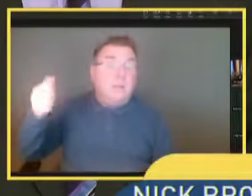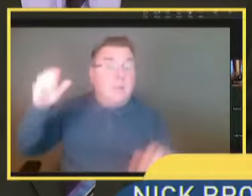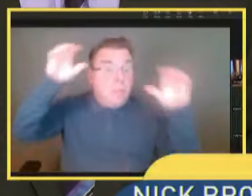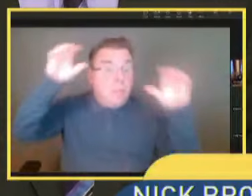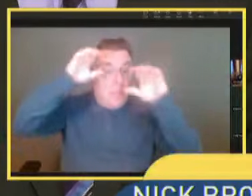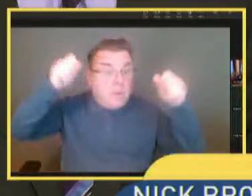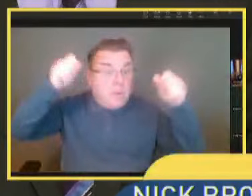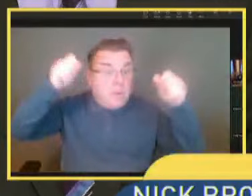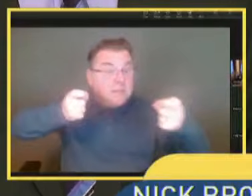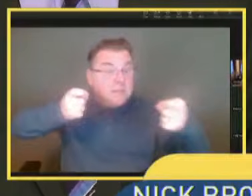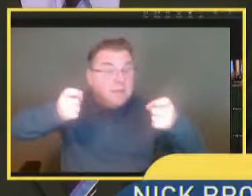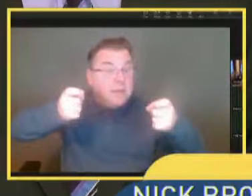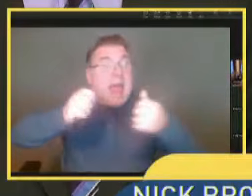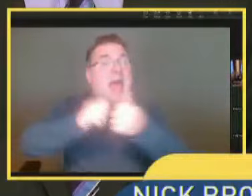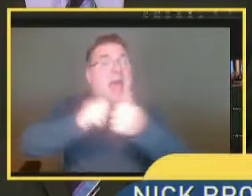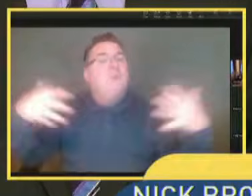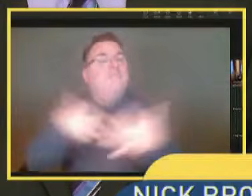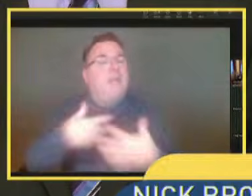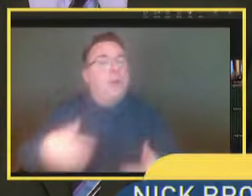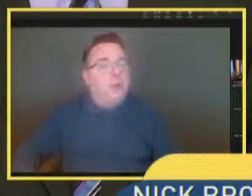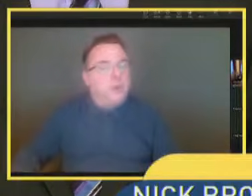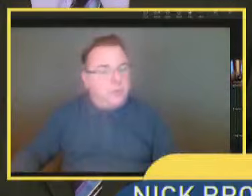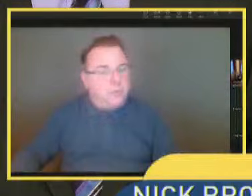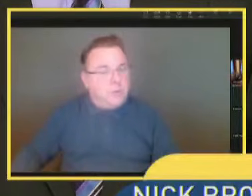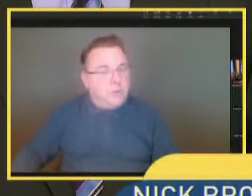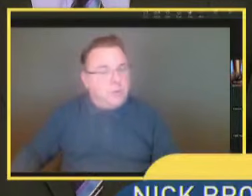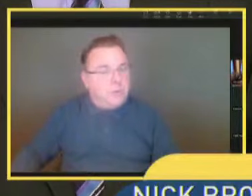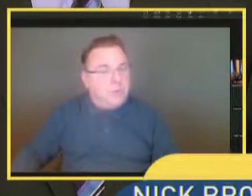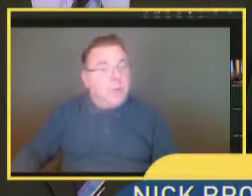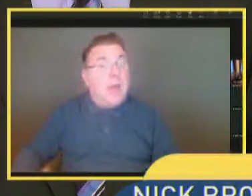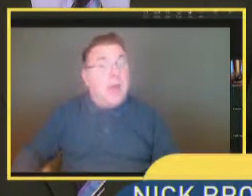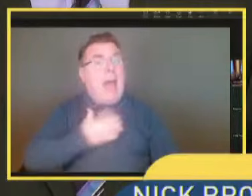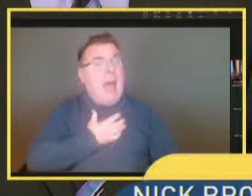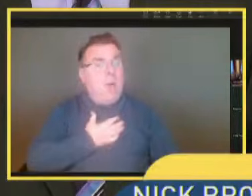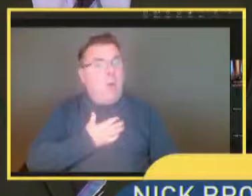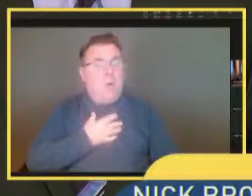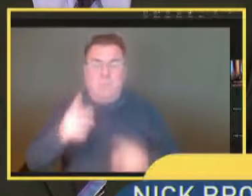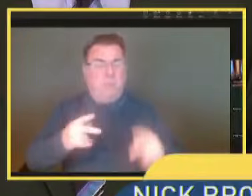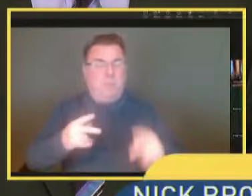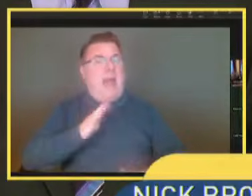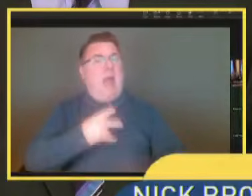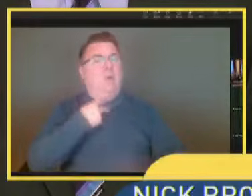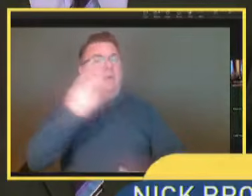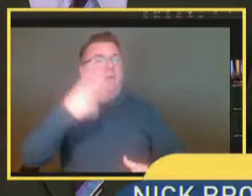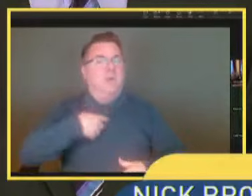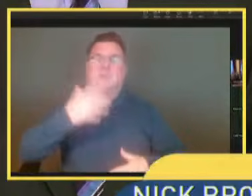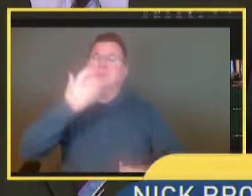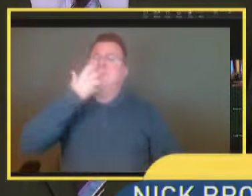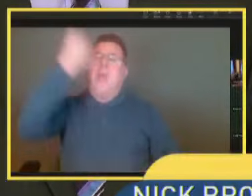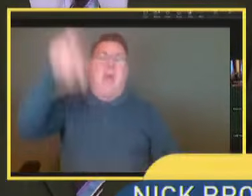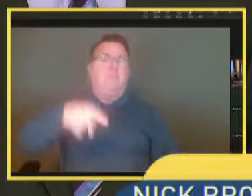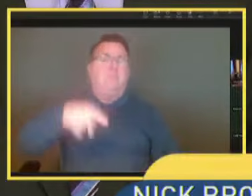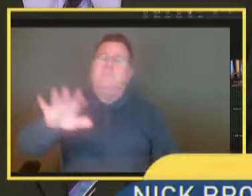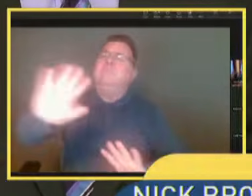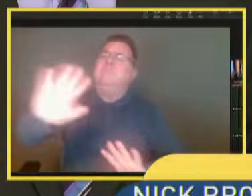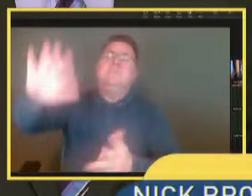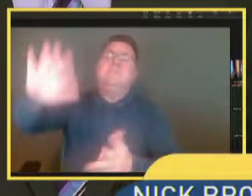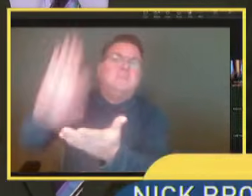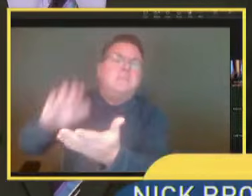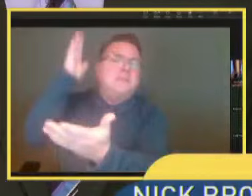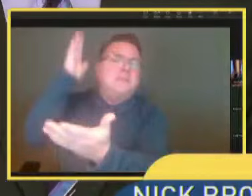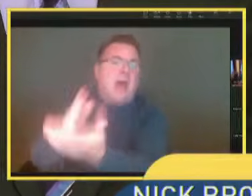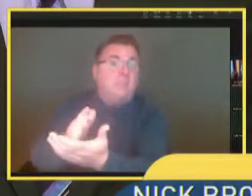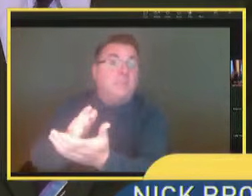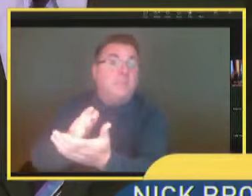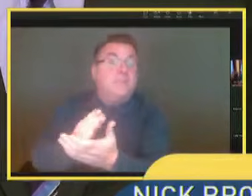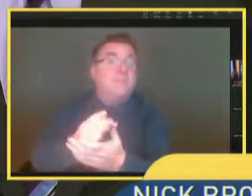fear. We need the full voice of the people and other branches of the government to rein it in. The ICE memorandum that the governor